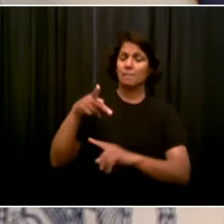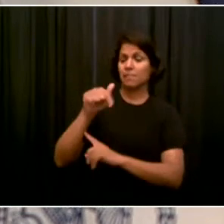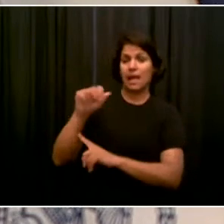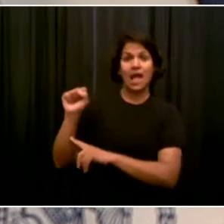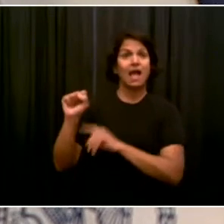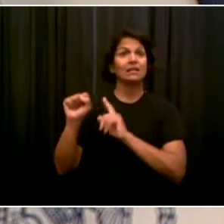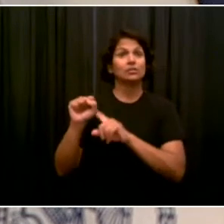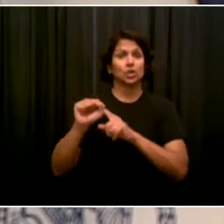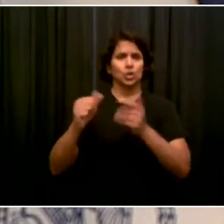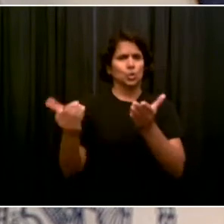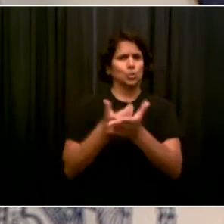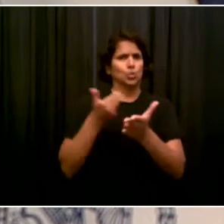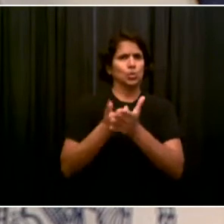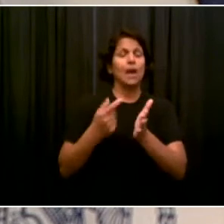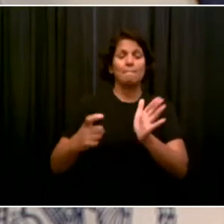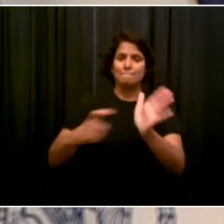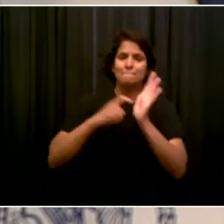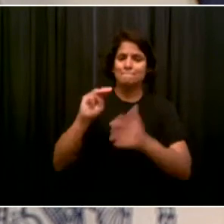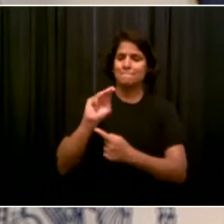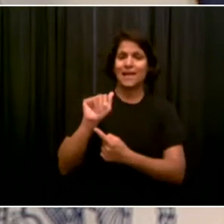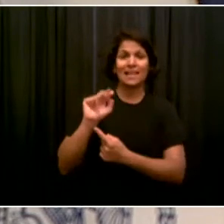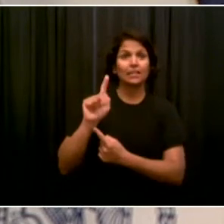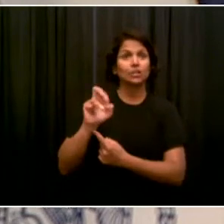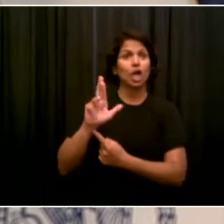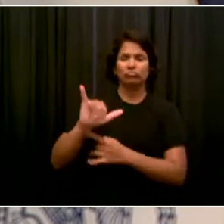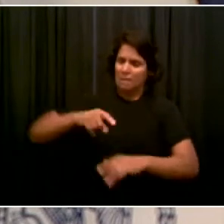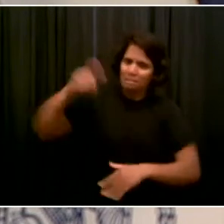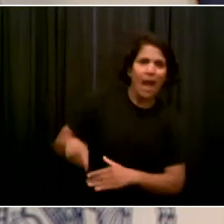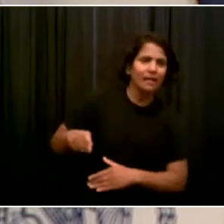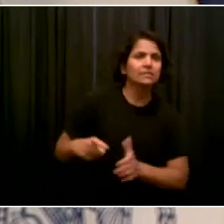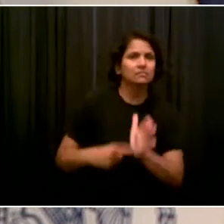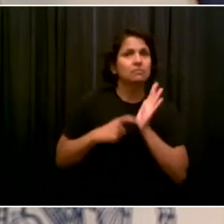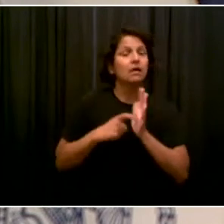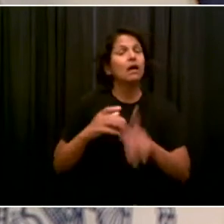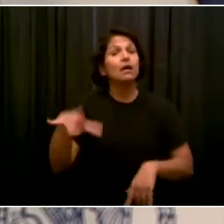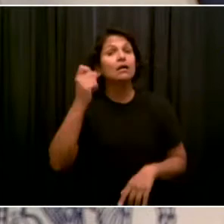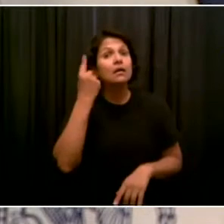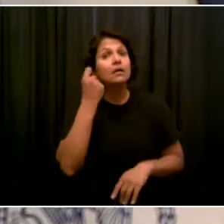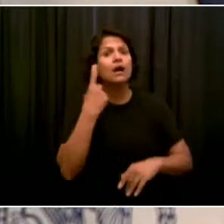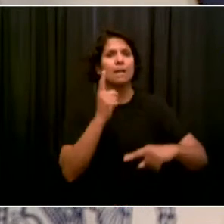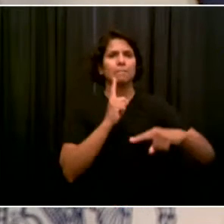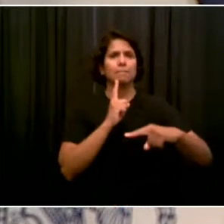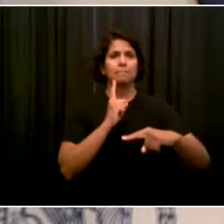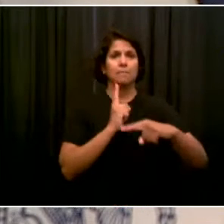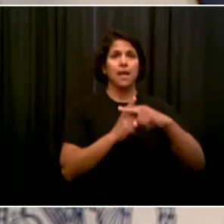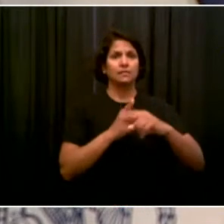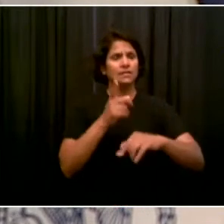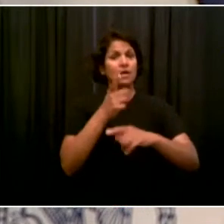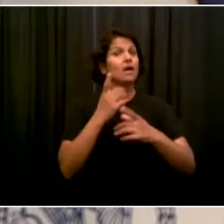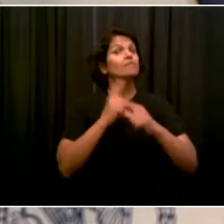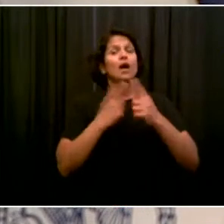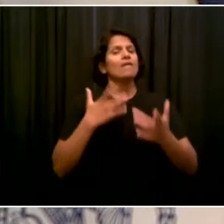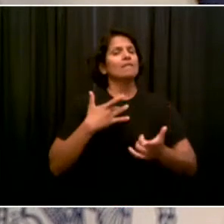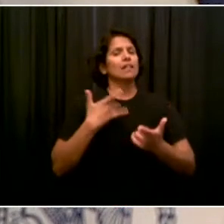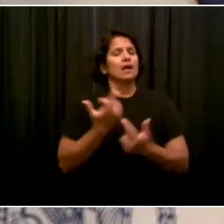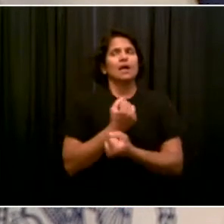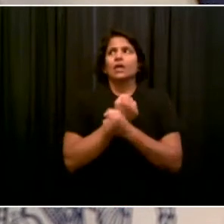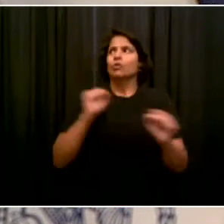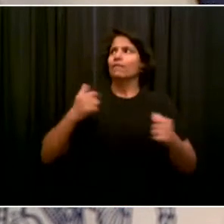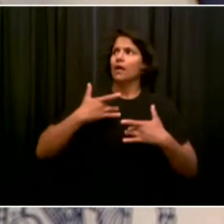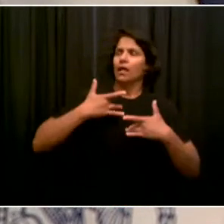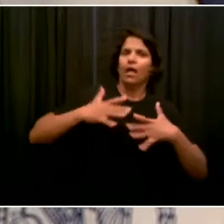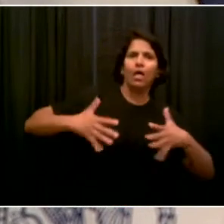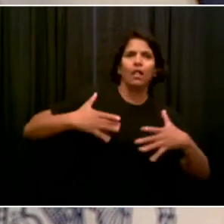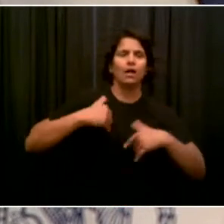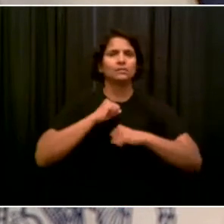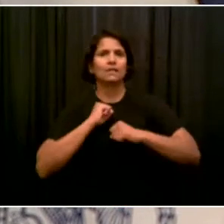the freedom to live life fully, simply by getting vaccinated. Even the first dose gets you in the game. And again,